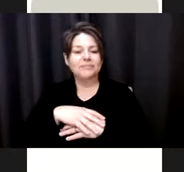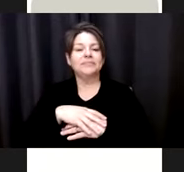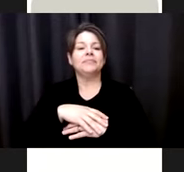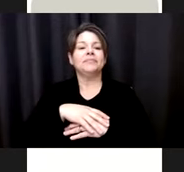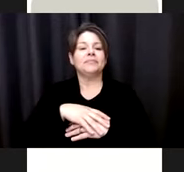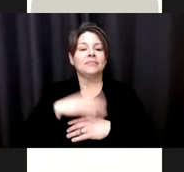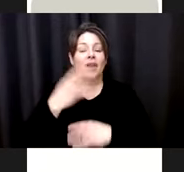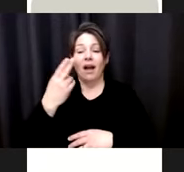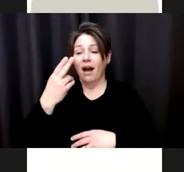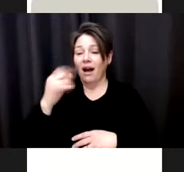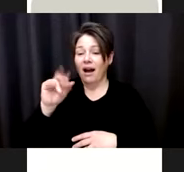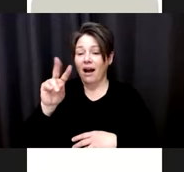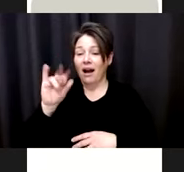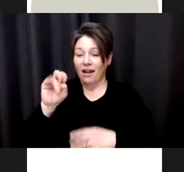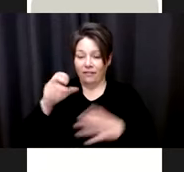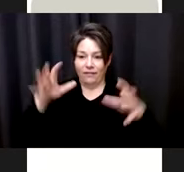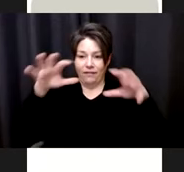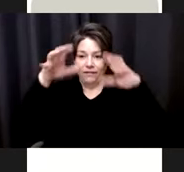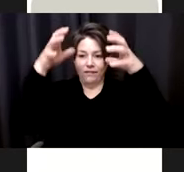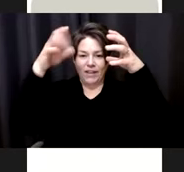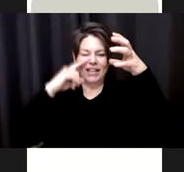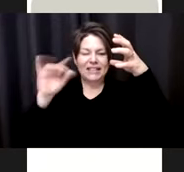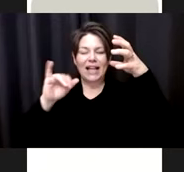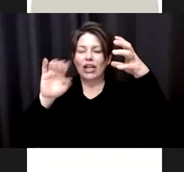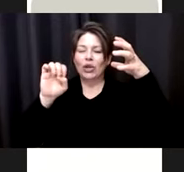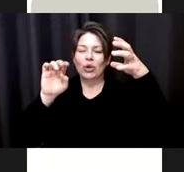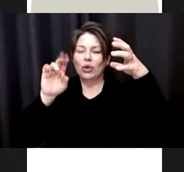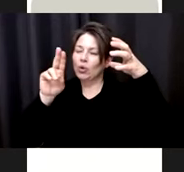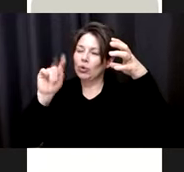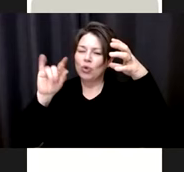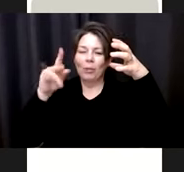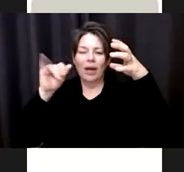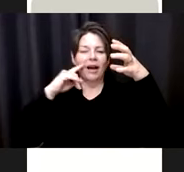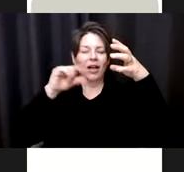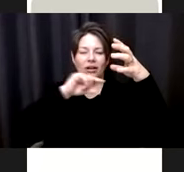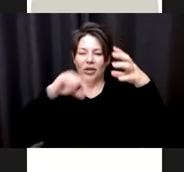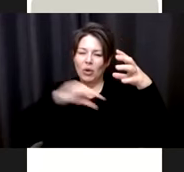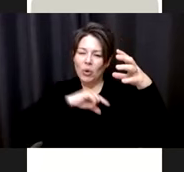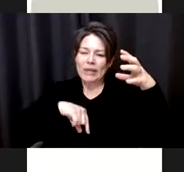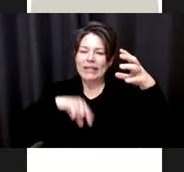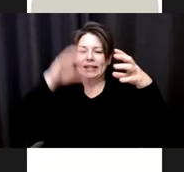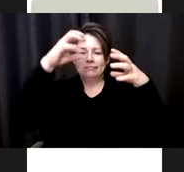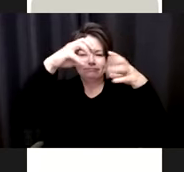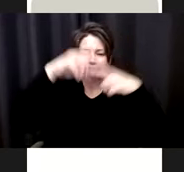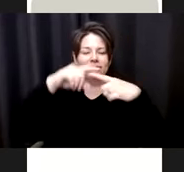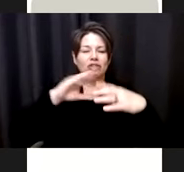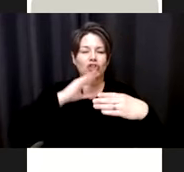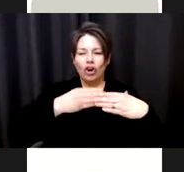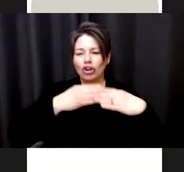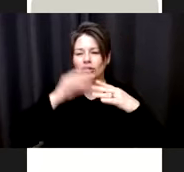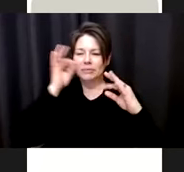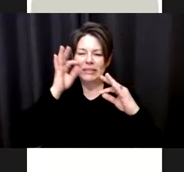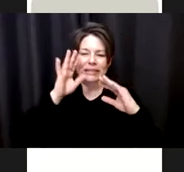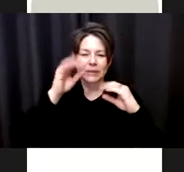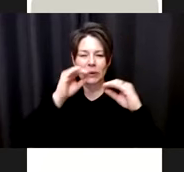a utopia where the queen was the mother to all the bees, the worker bees are her daughters, the drones assist